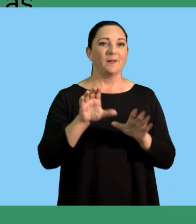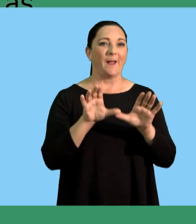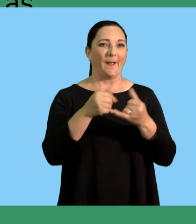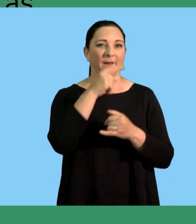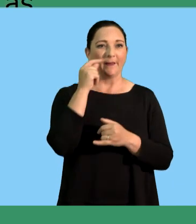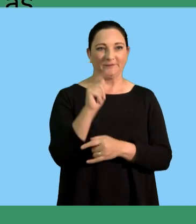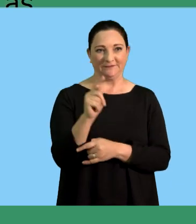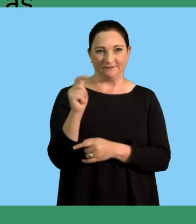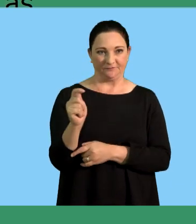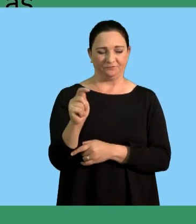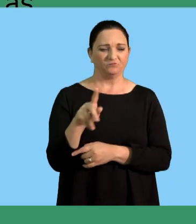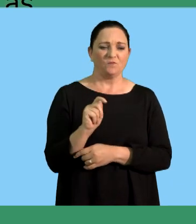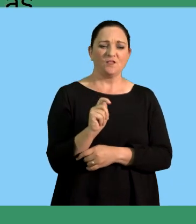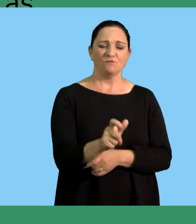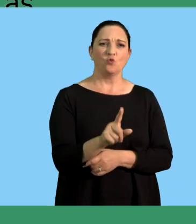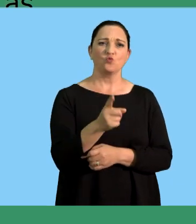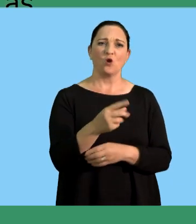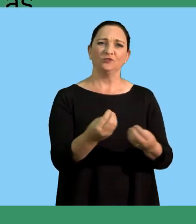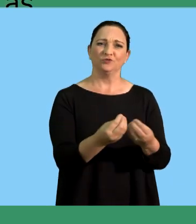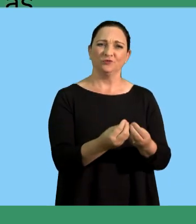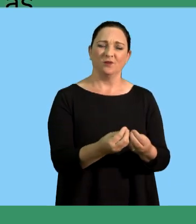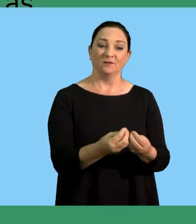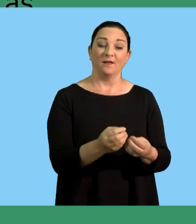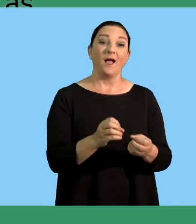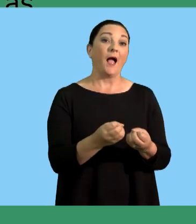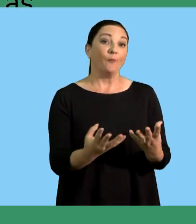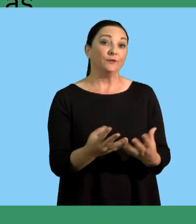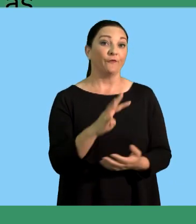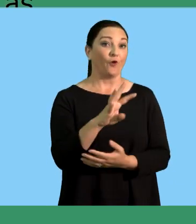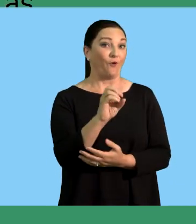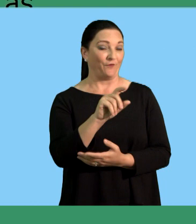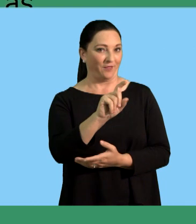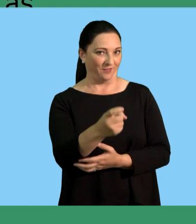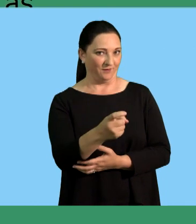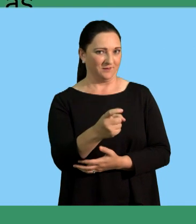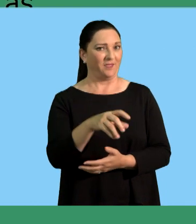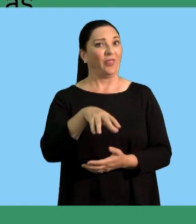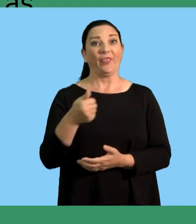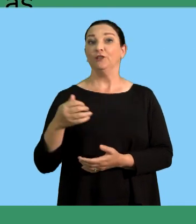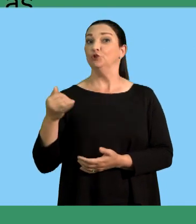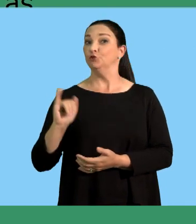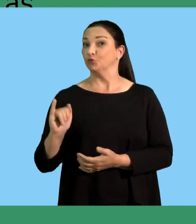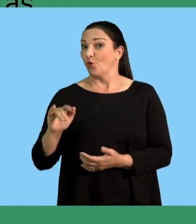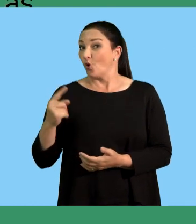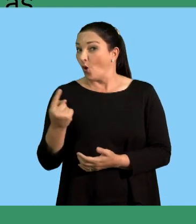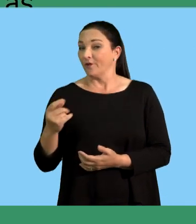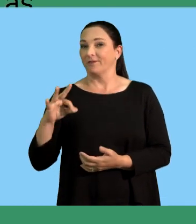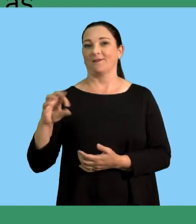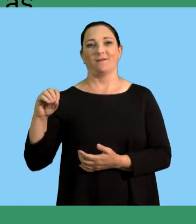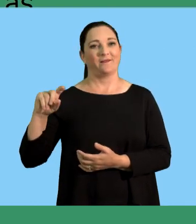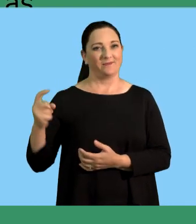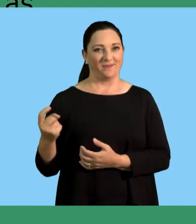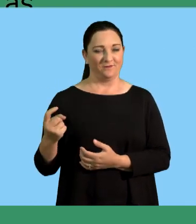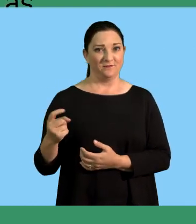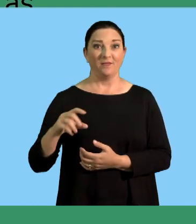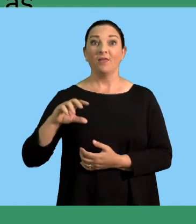traders bought stock worth 400,000 but insured it for 300,000.